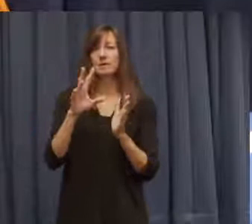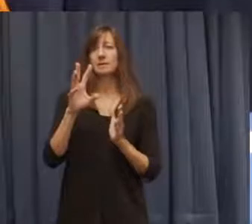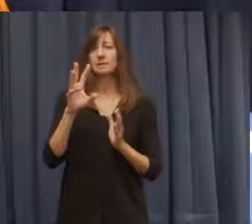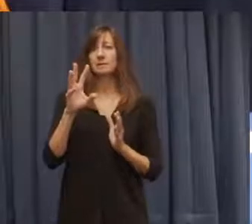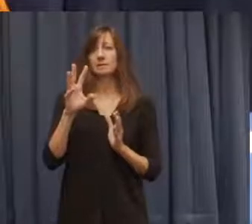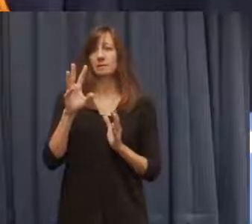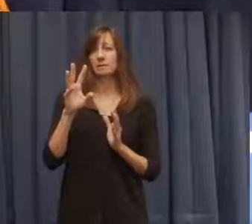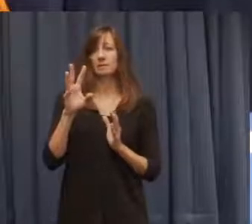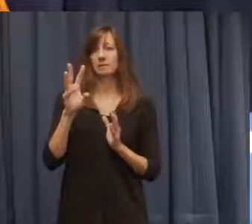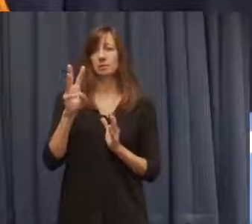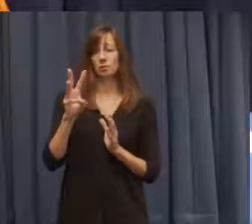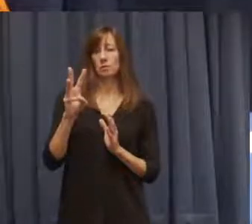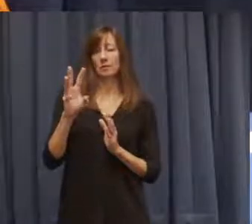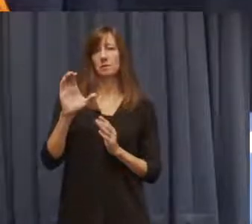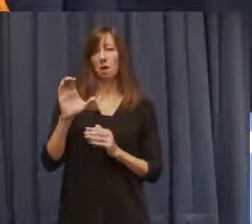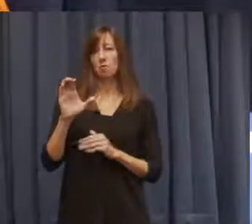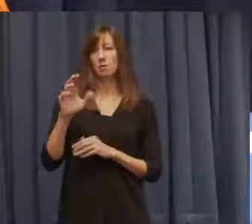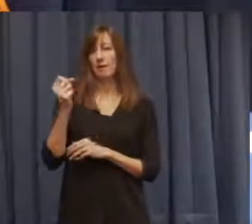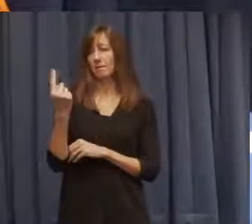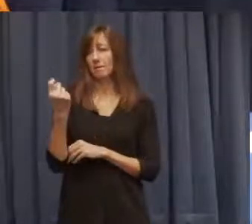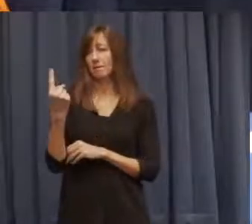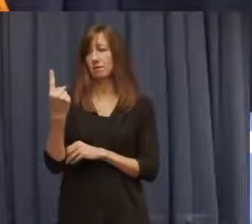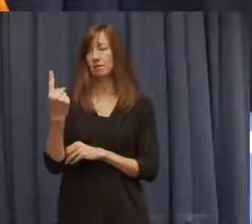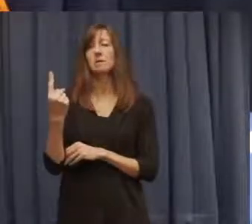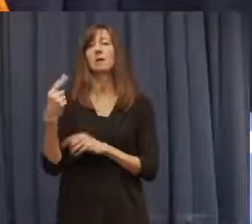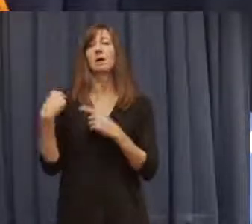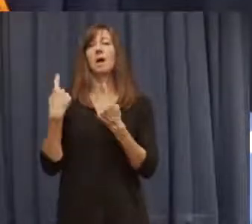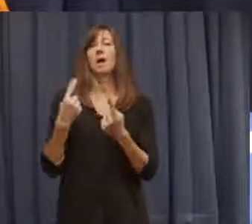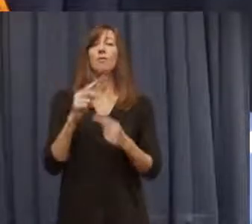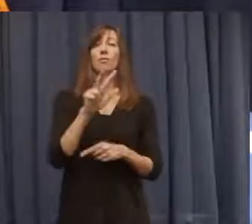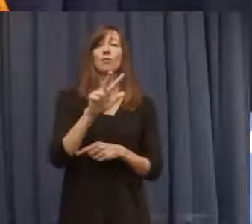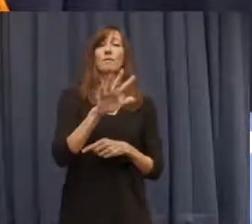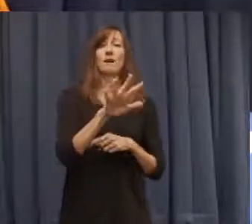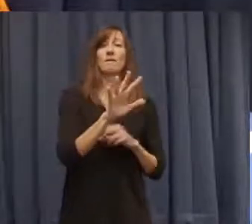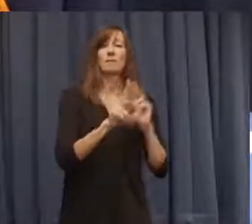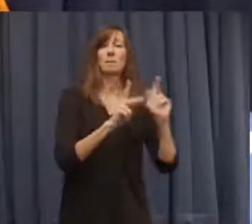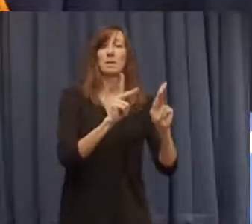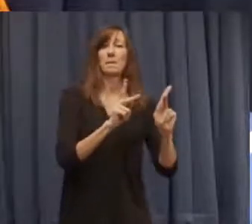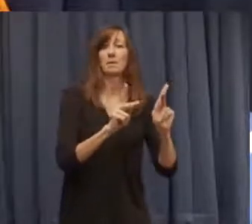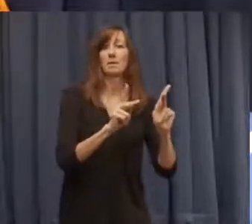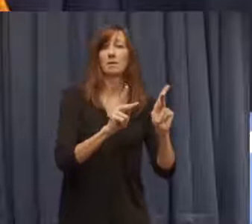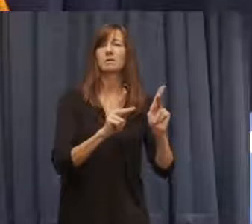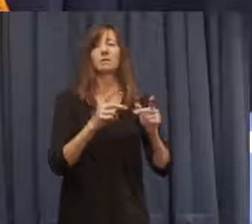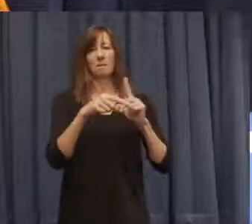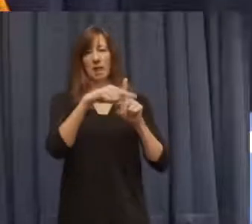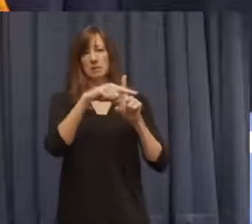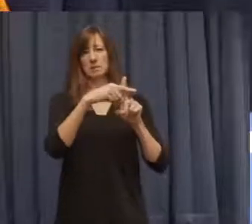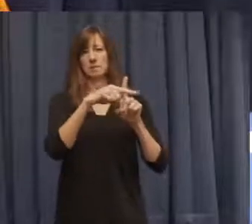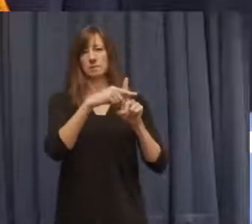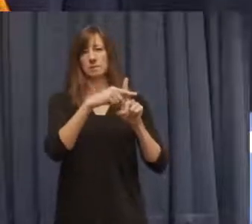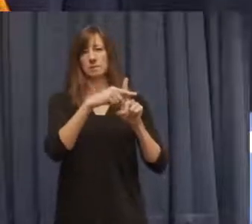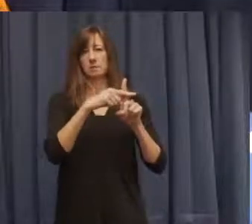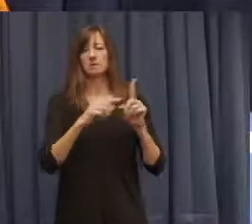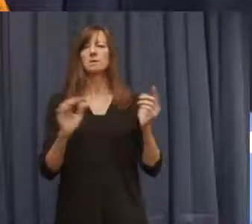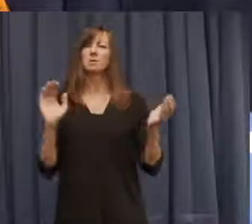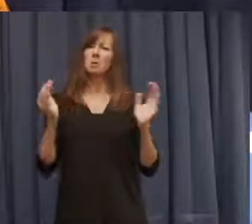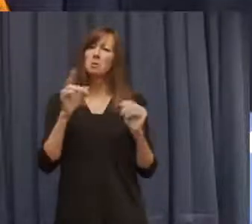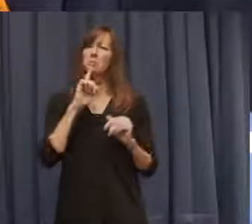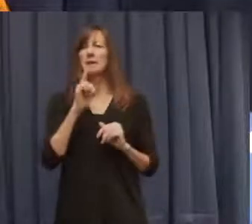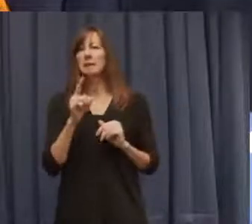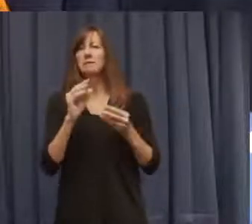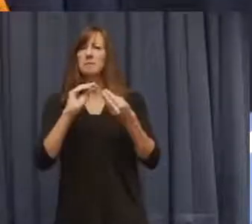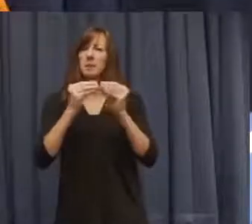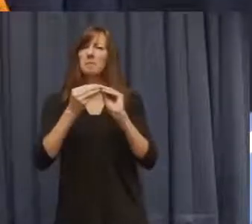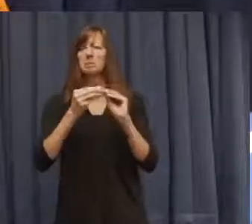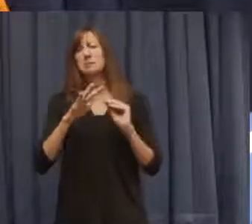2,611 tested in that period, and 35 have been positive. The total numbers are relatively low still,